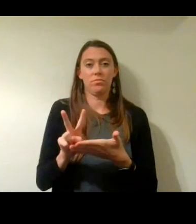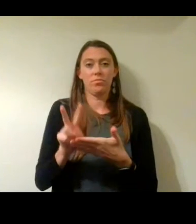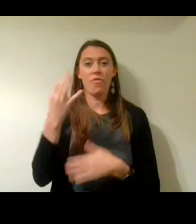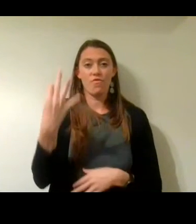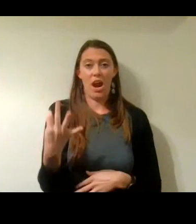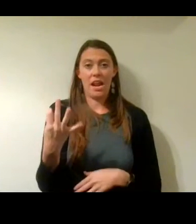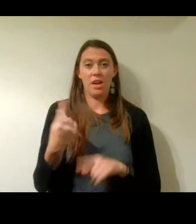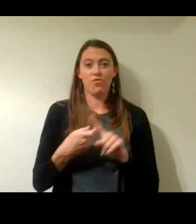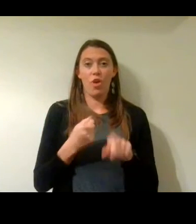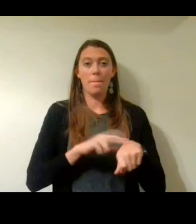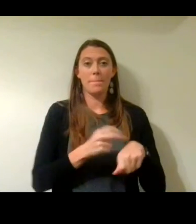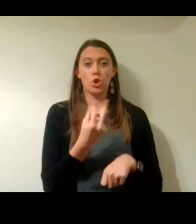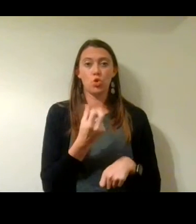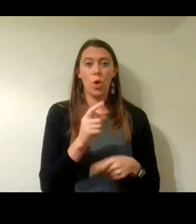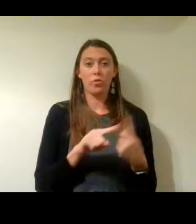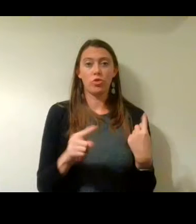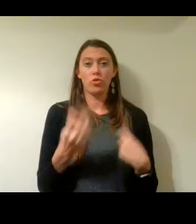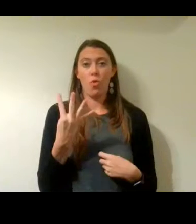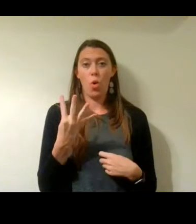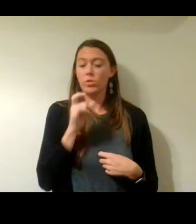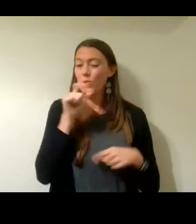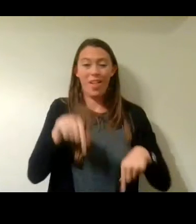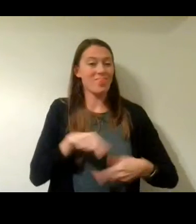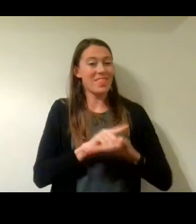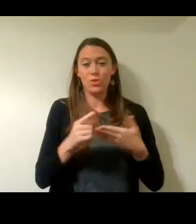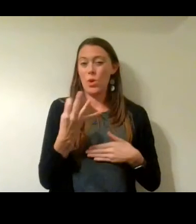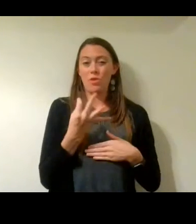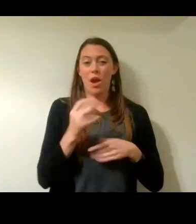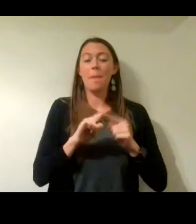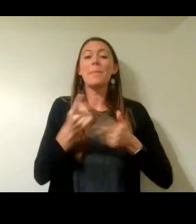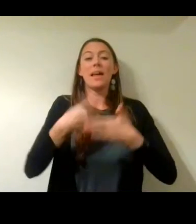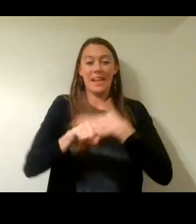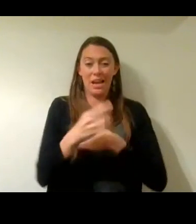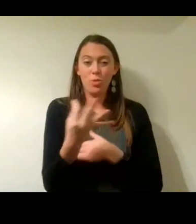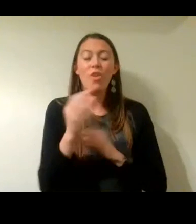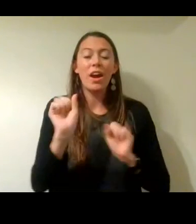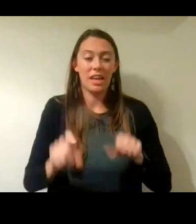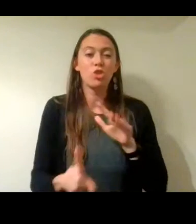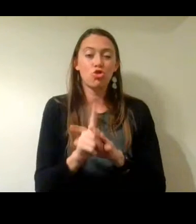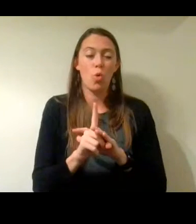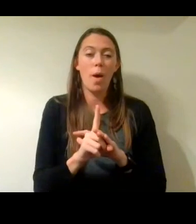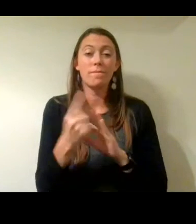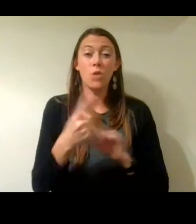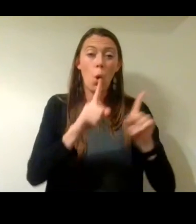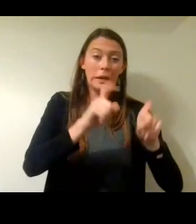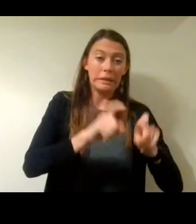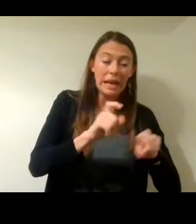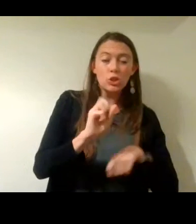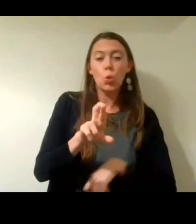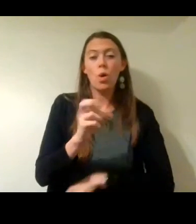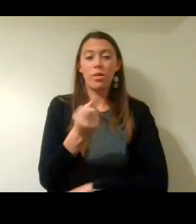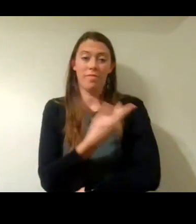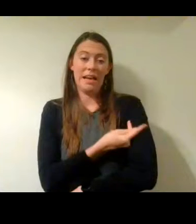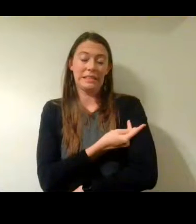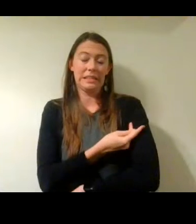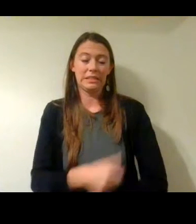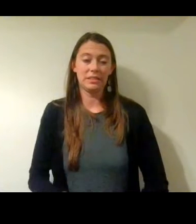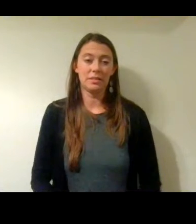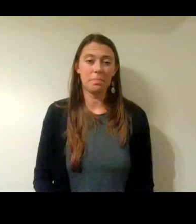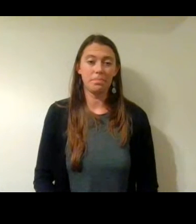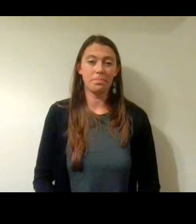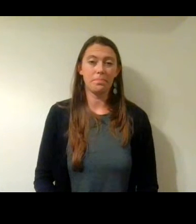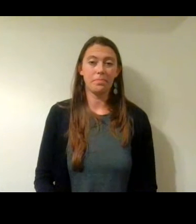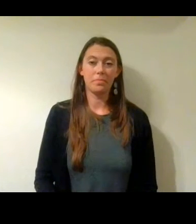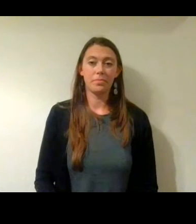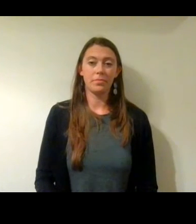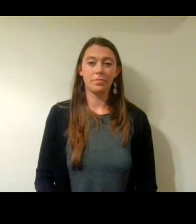So not this Friday, but the following Friday. And then on a personal note that is